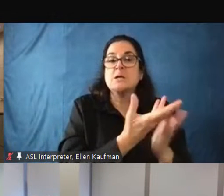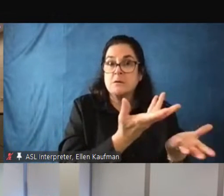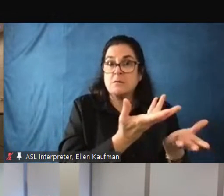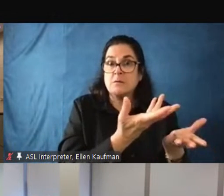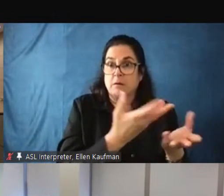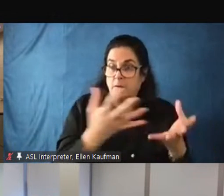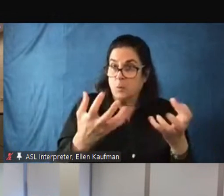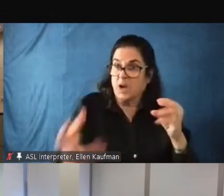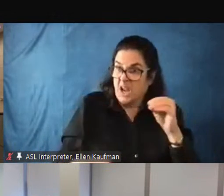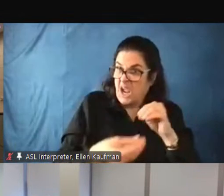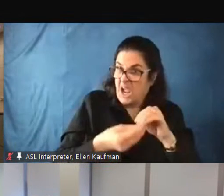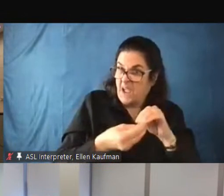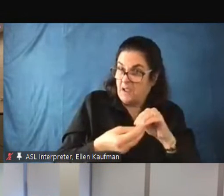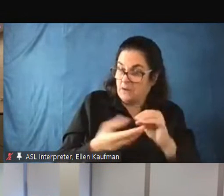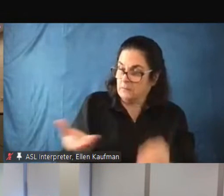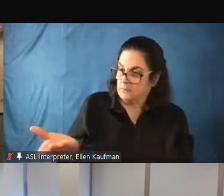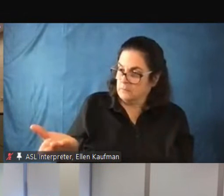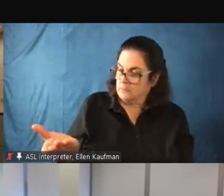more to that.